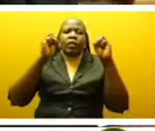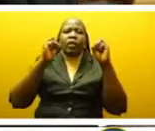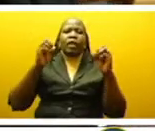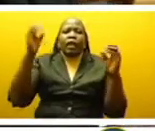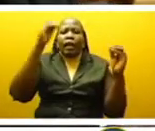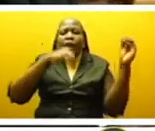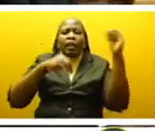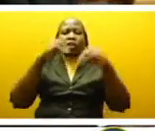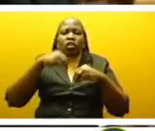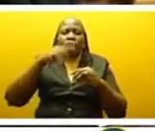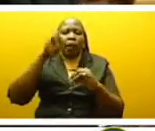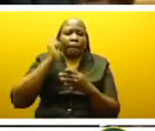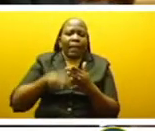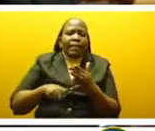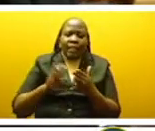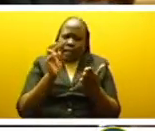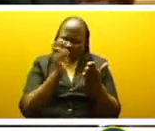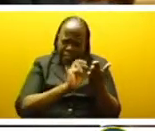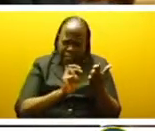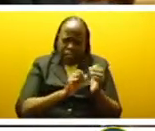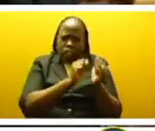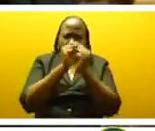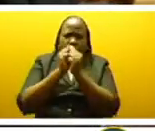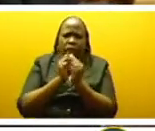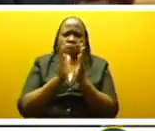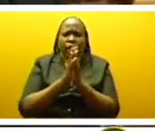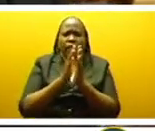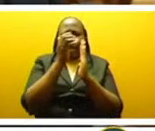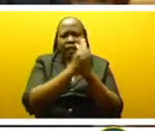we must read it together with Article 138(3)(c),